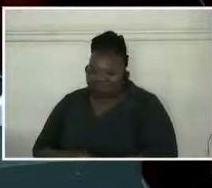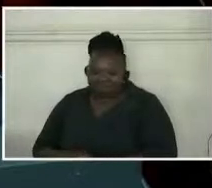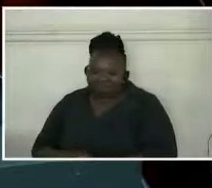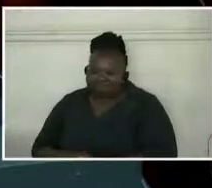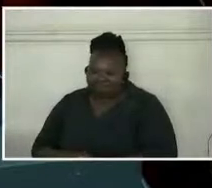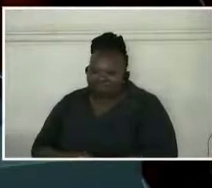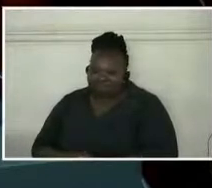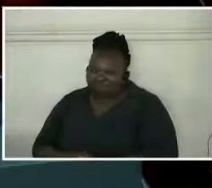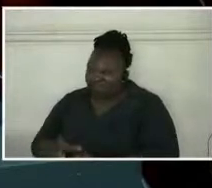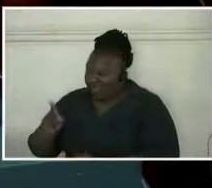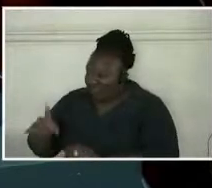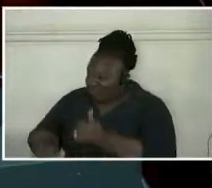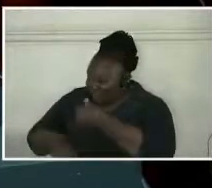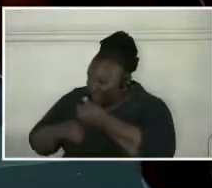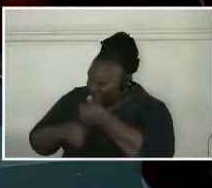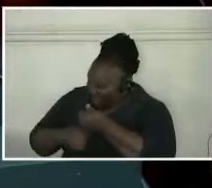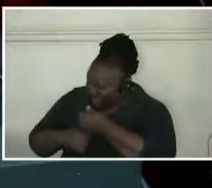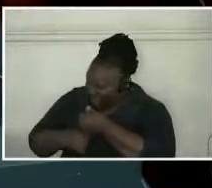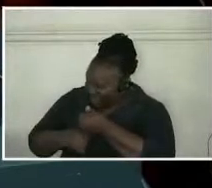oh need supporting